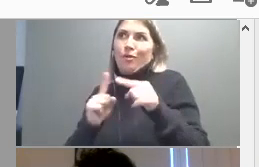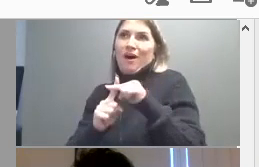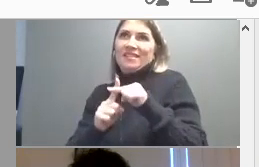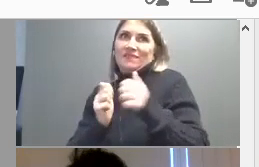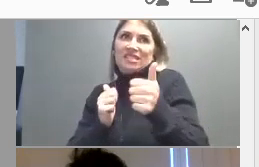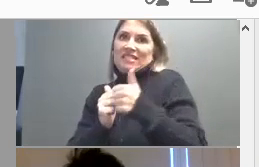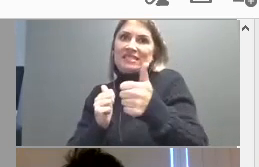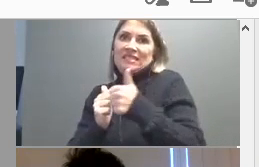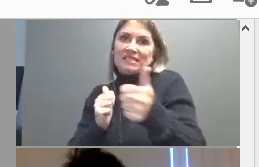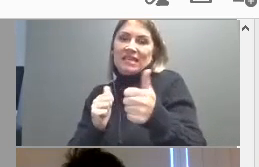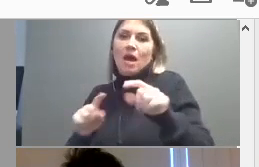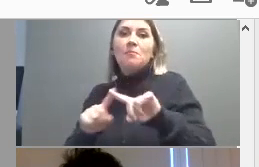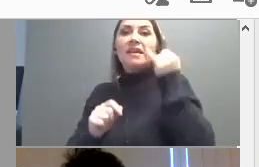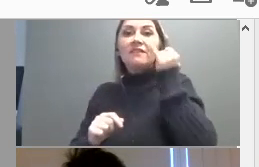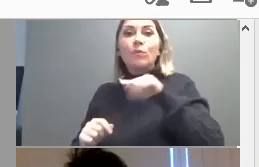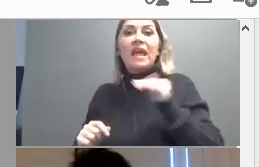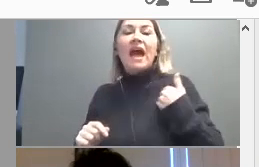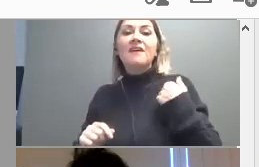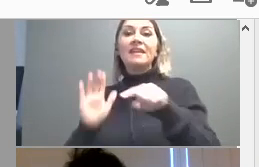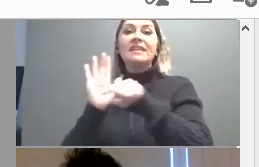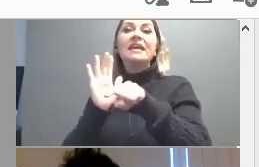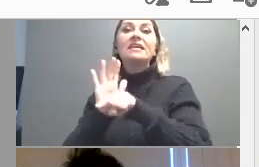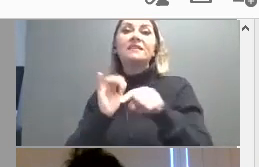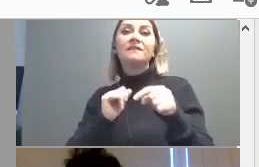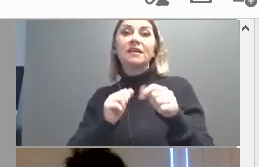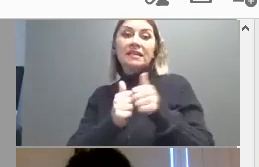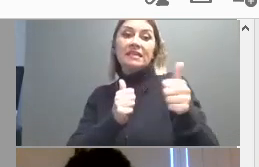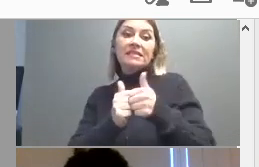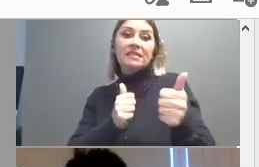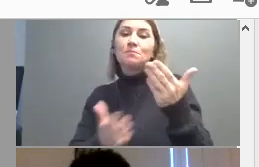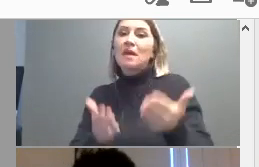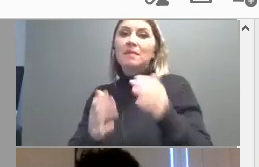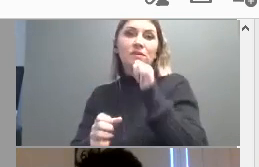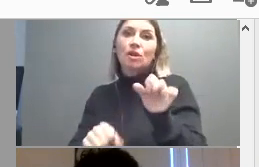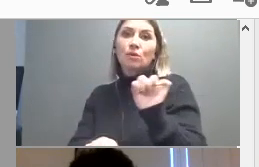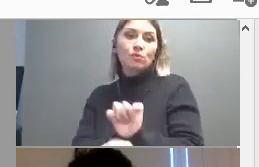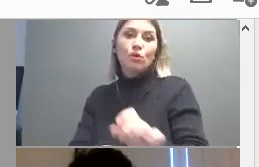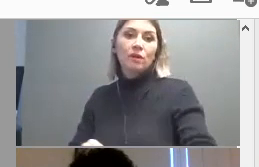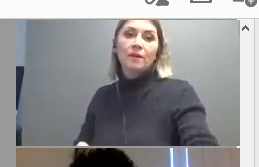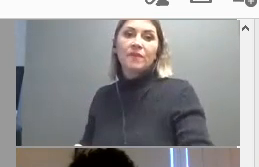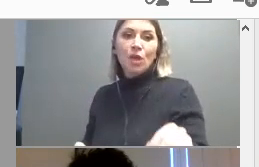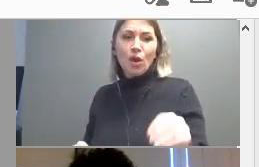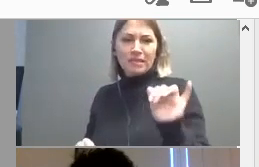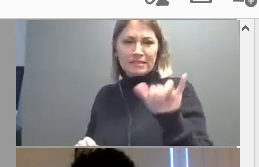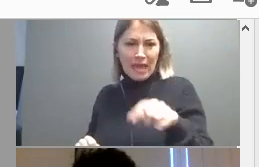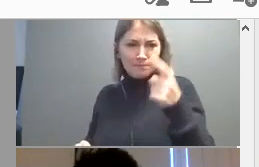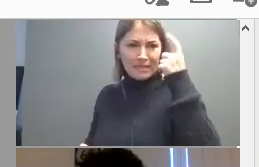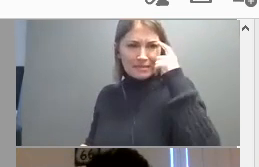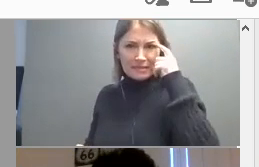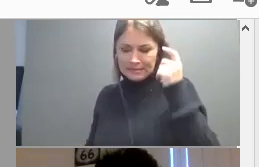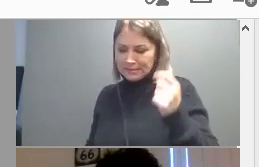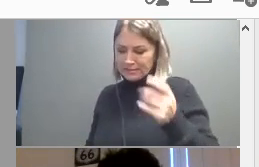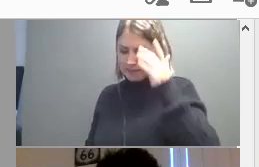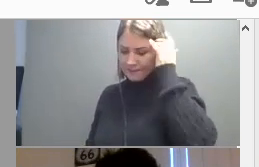distances, but if we have a negative distance, it might not always work. So does that make sense to everyone?